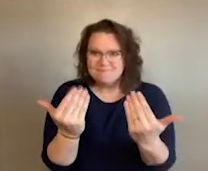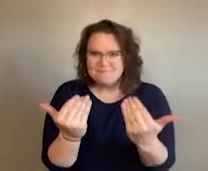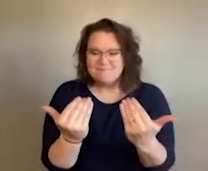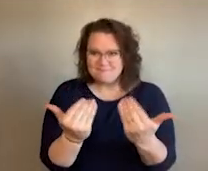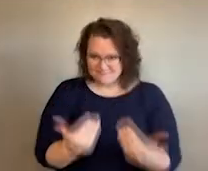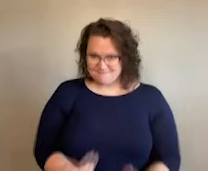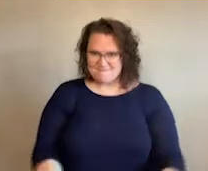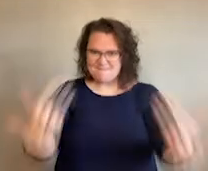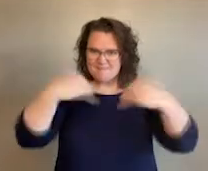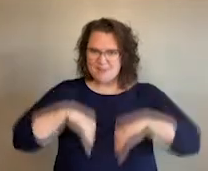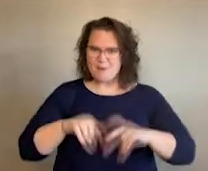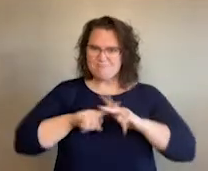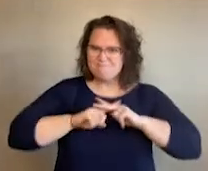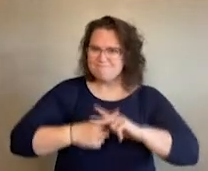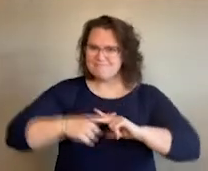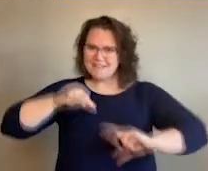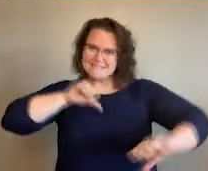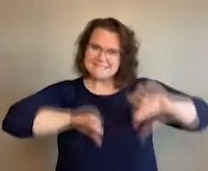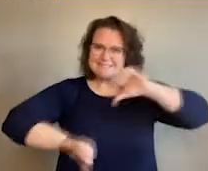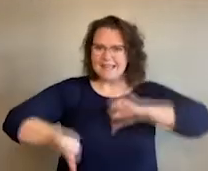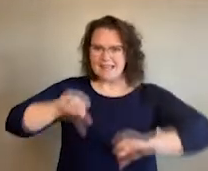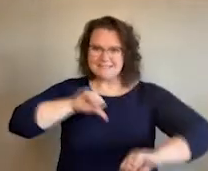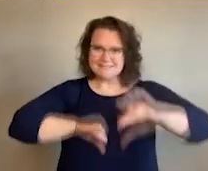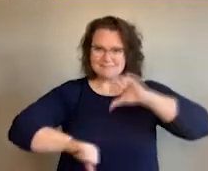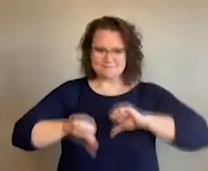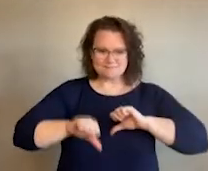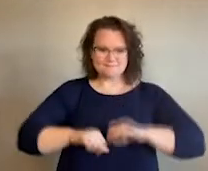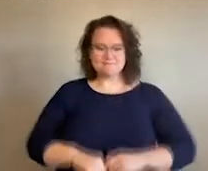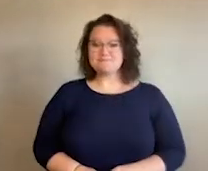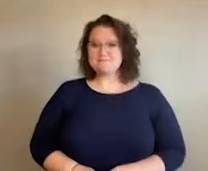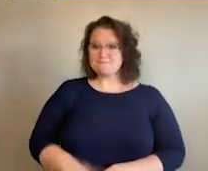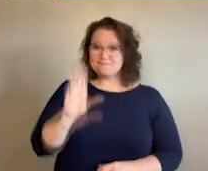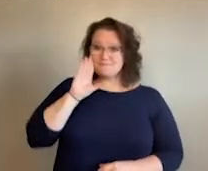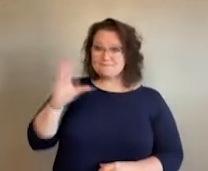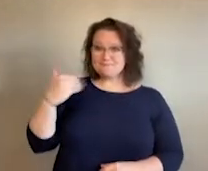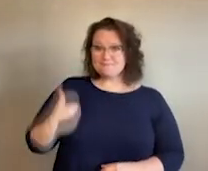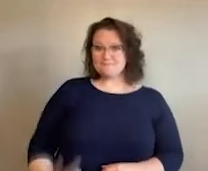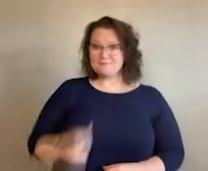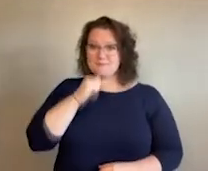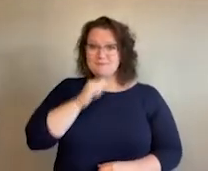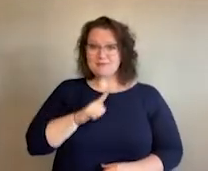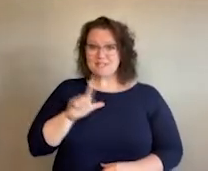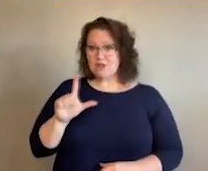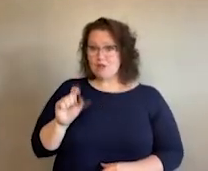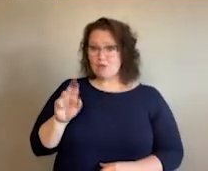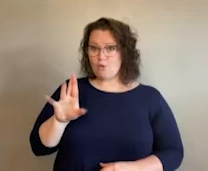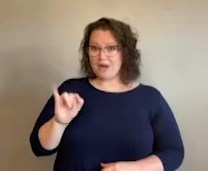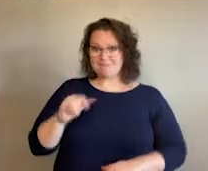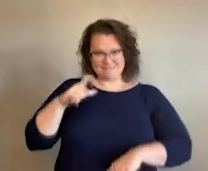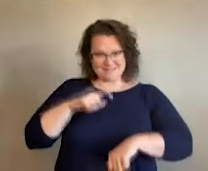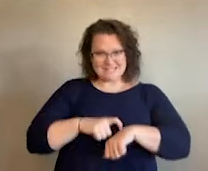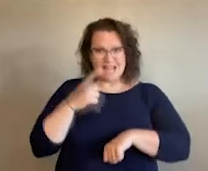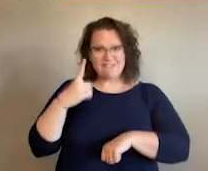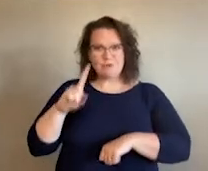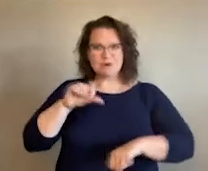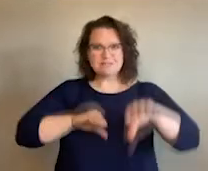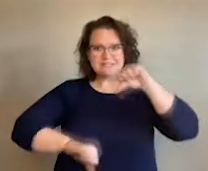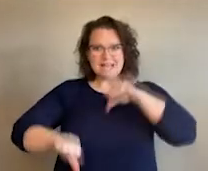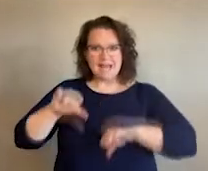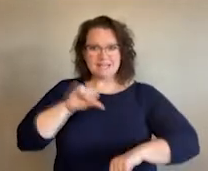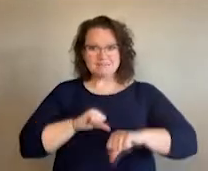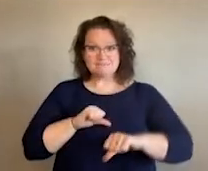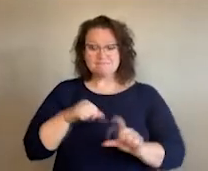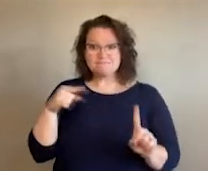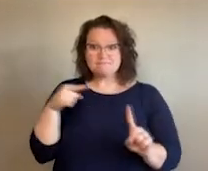Let's have science. Hello, I'm Miss Lori, and it is time for science. Today, we're going to talk about